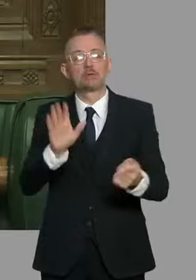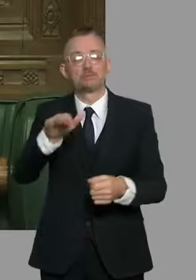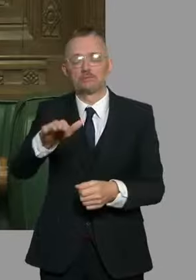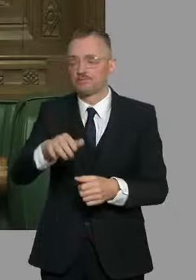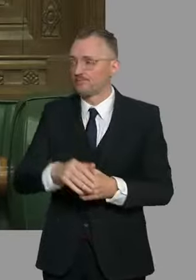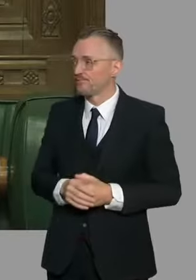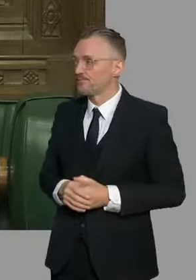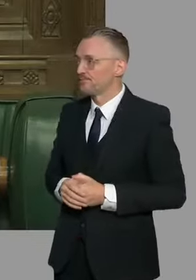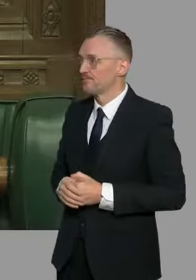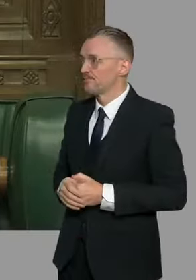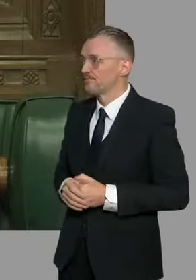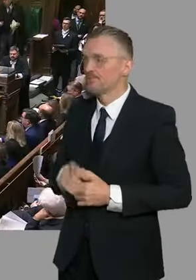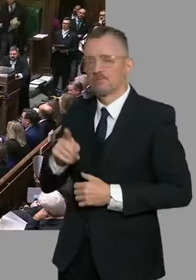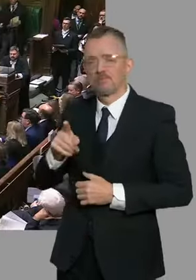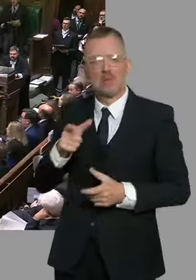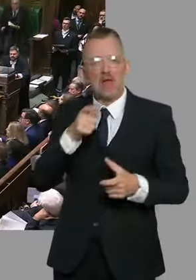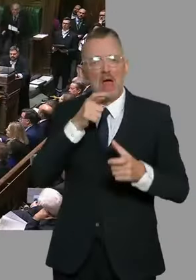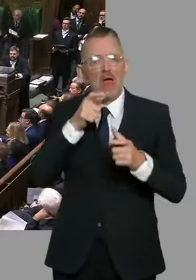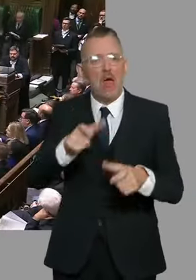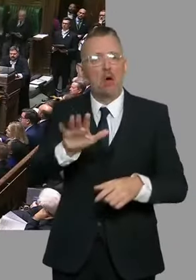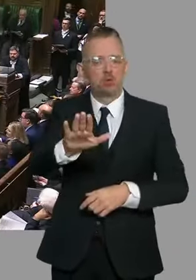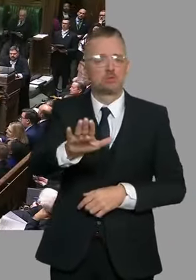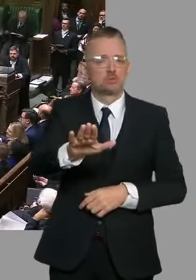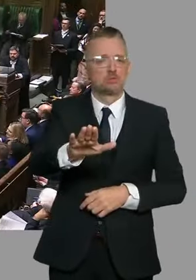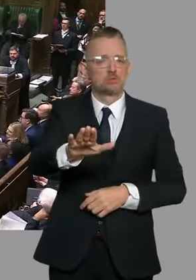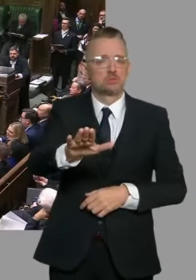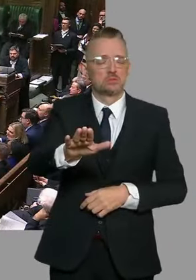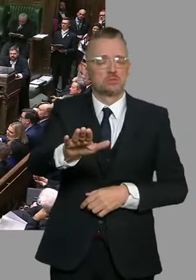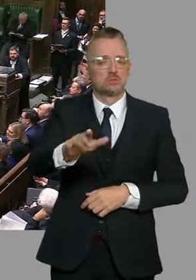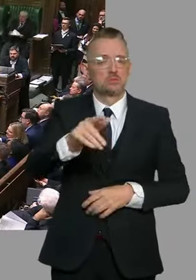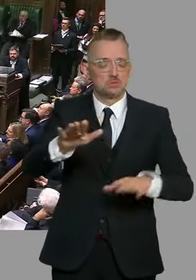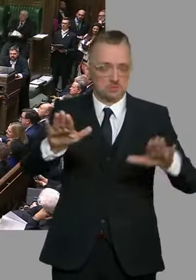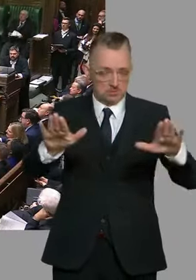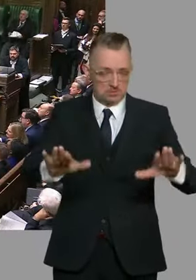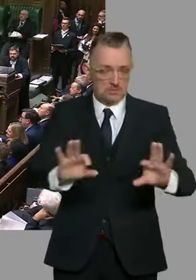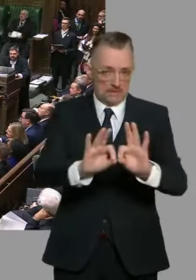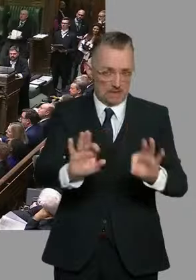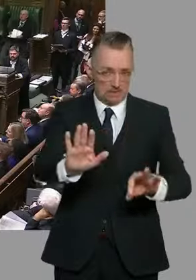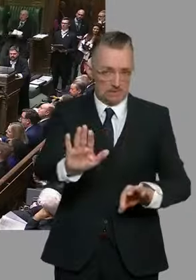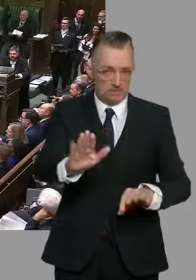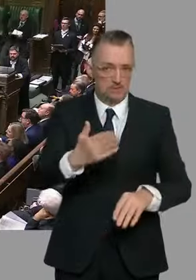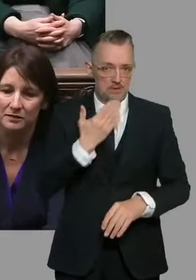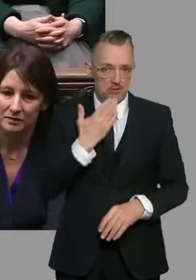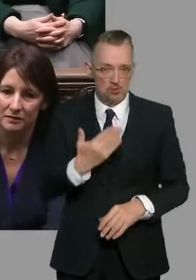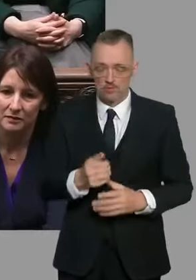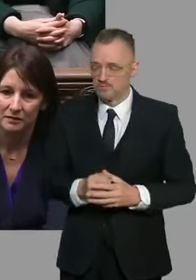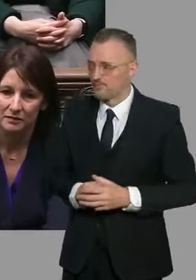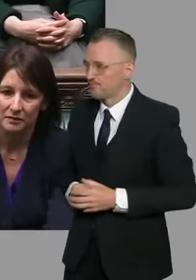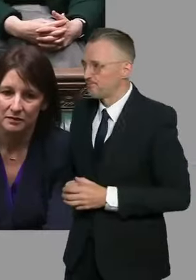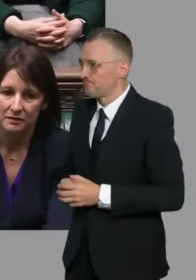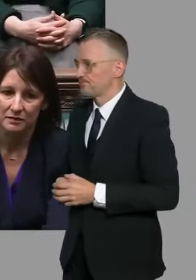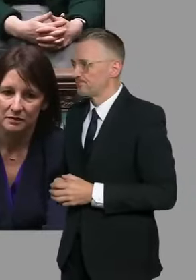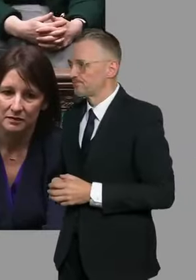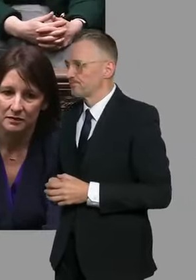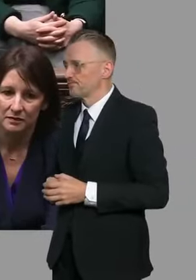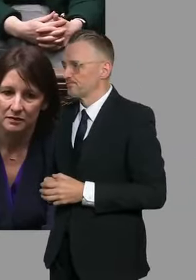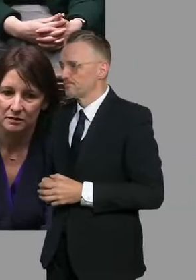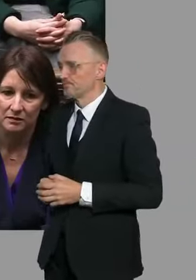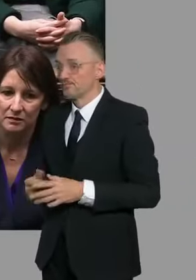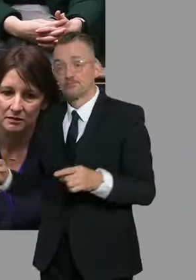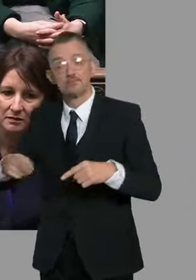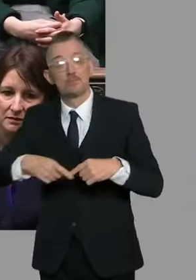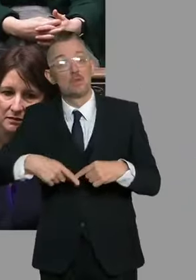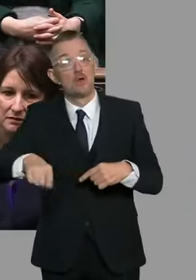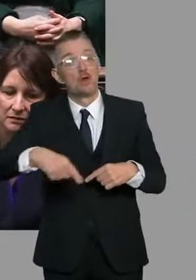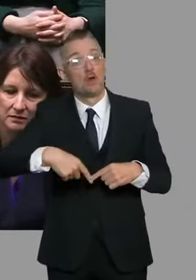to have a little bit of silence from you, Prime Minister. This week we signed a landmark agreement with Germany. She should be